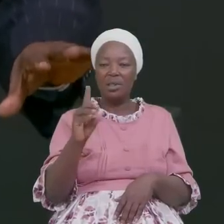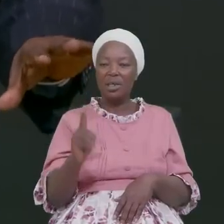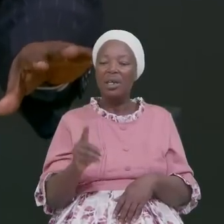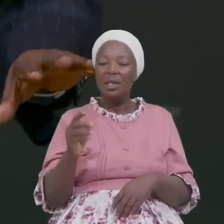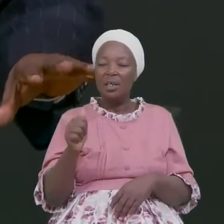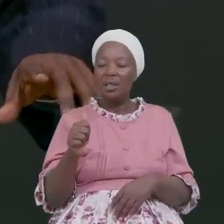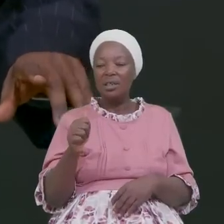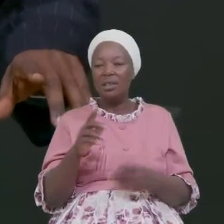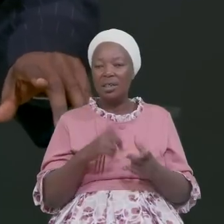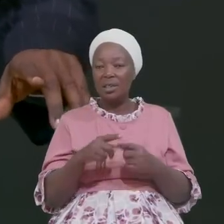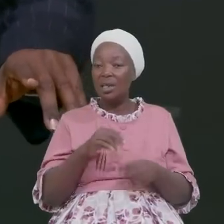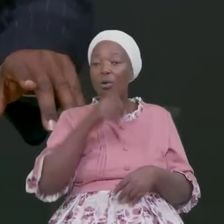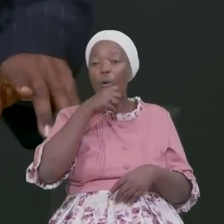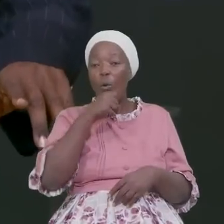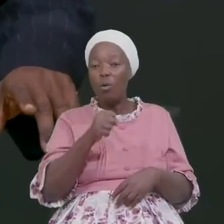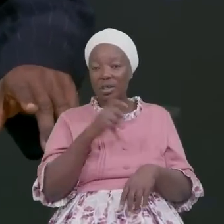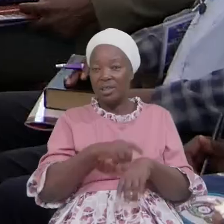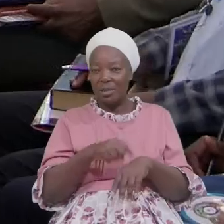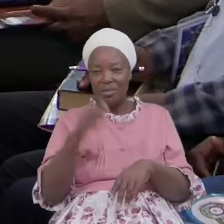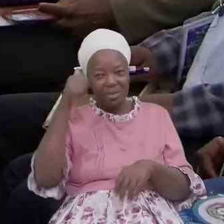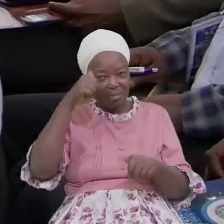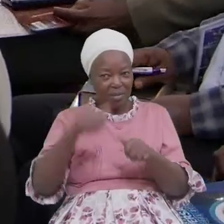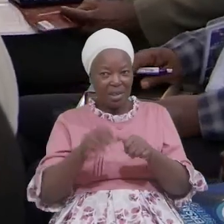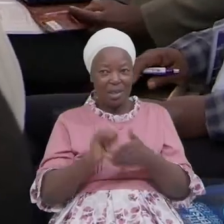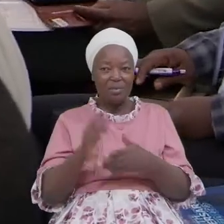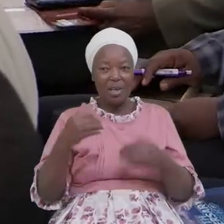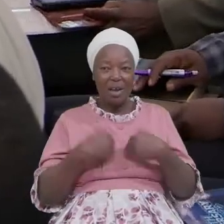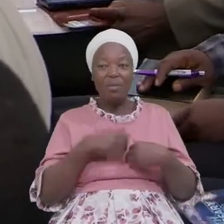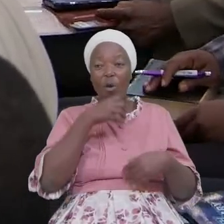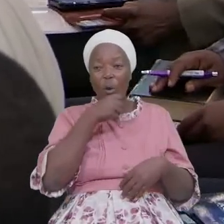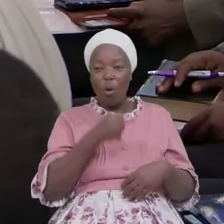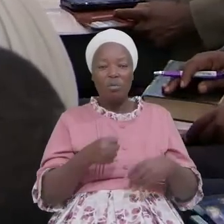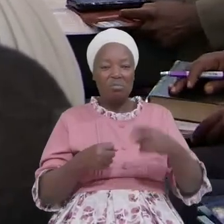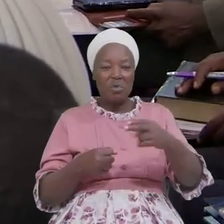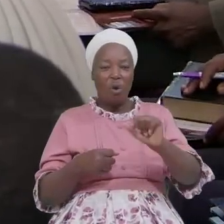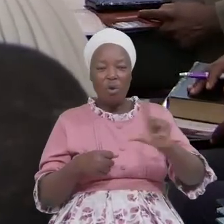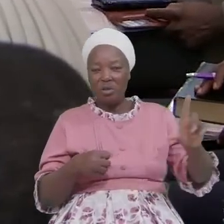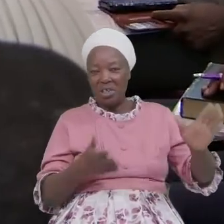there, you remember? That hall there.